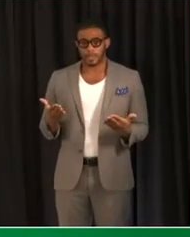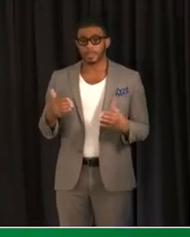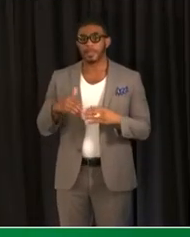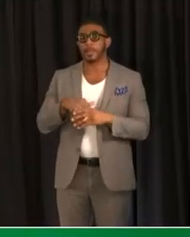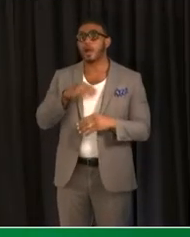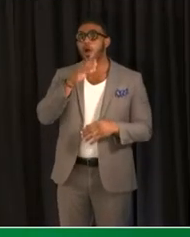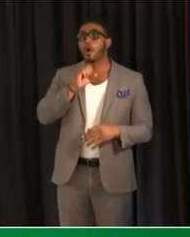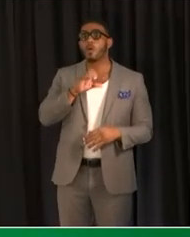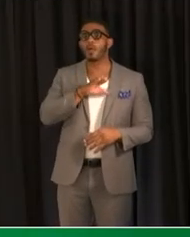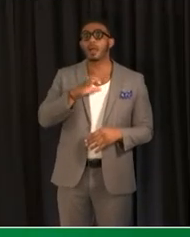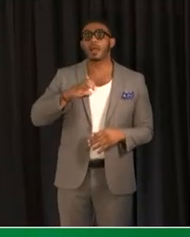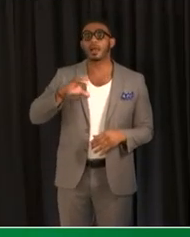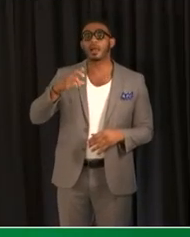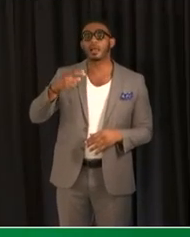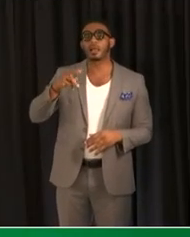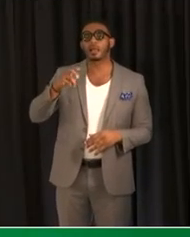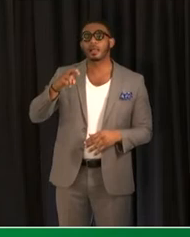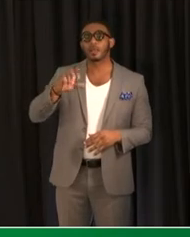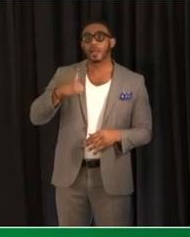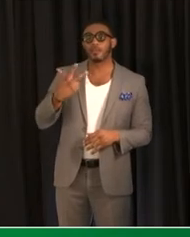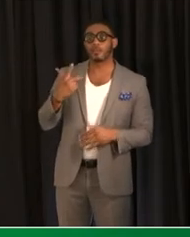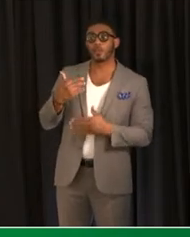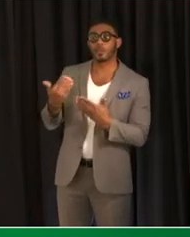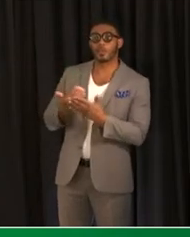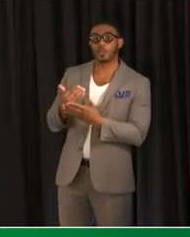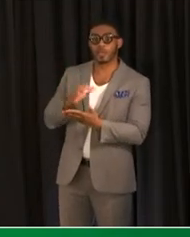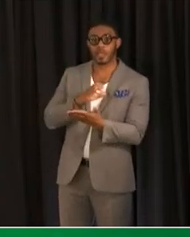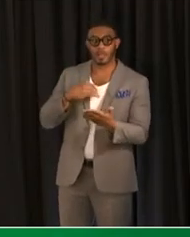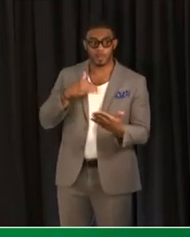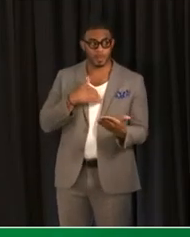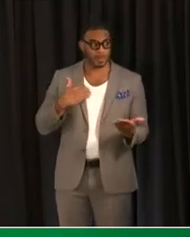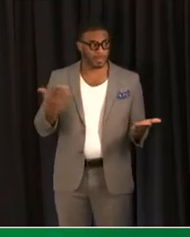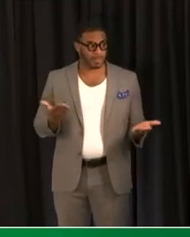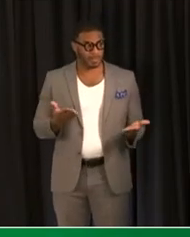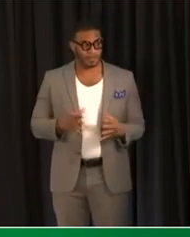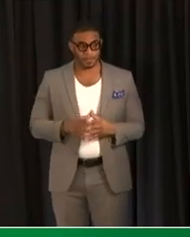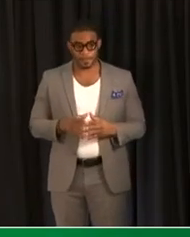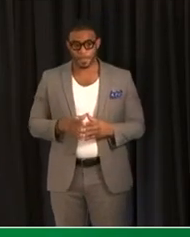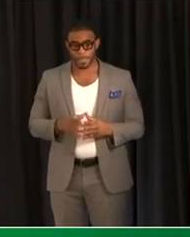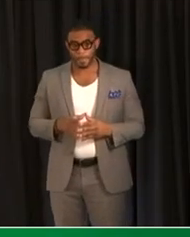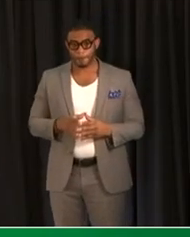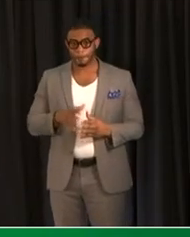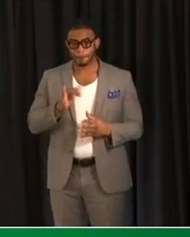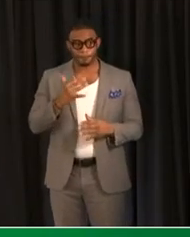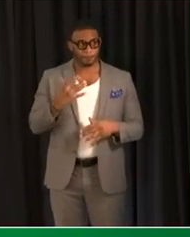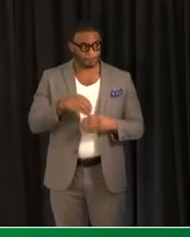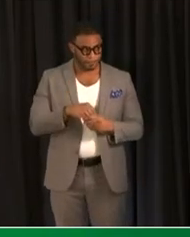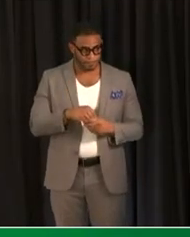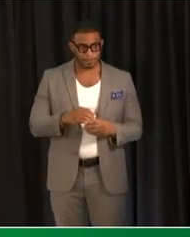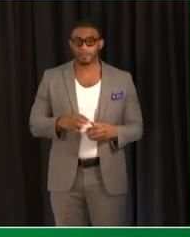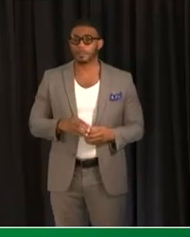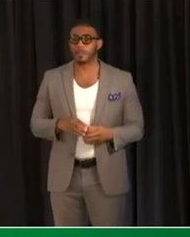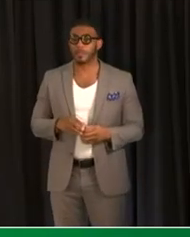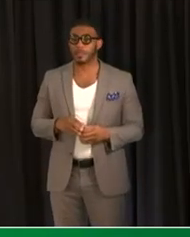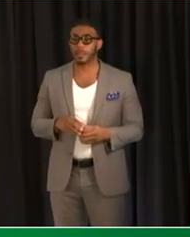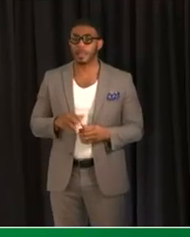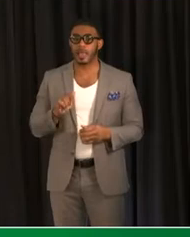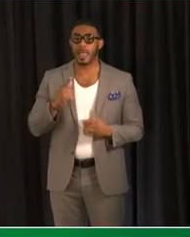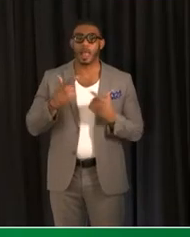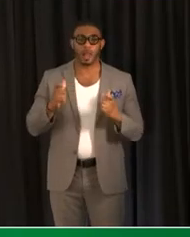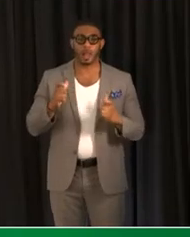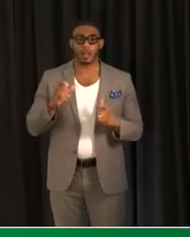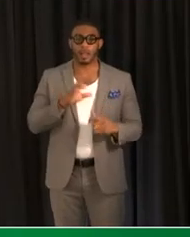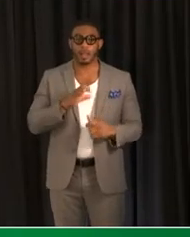gathered in the old council chamber, but we have 3 of the newest council members. That includes